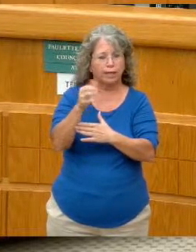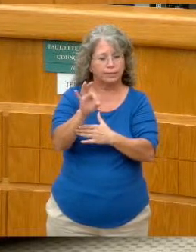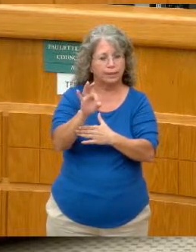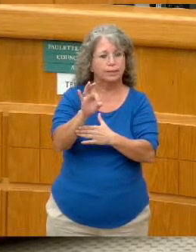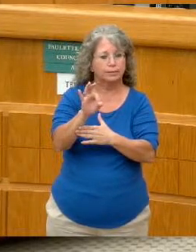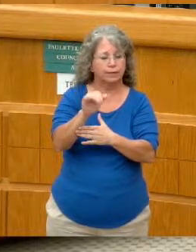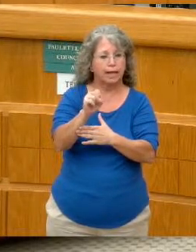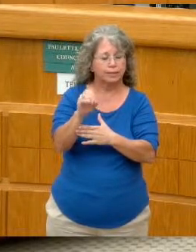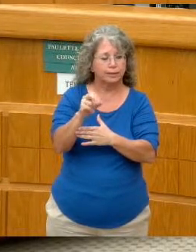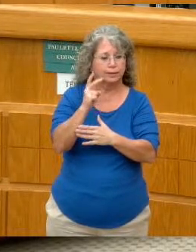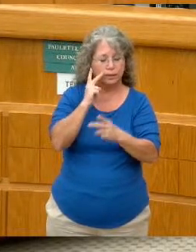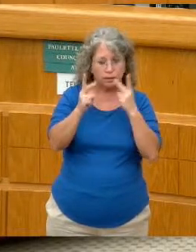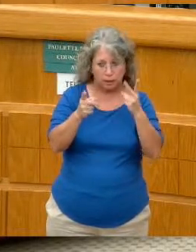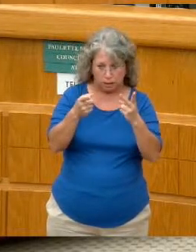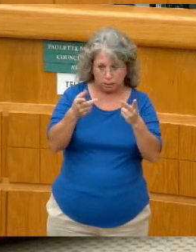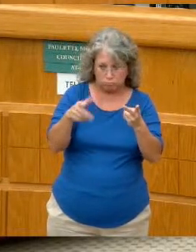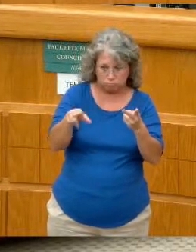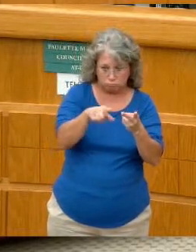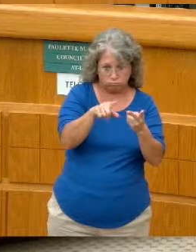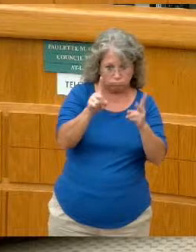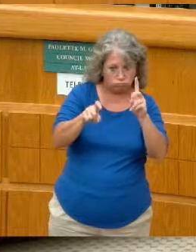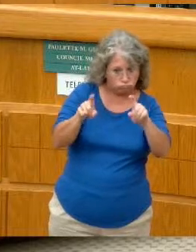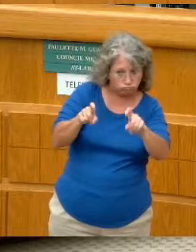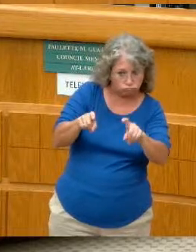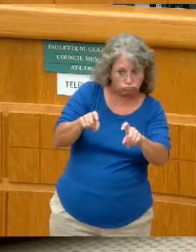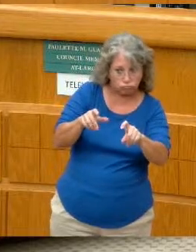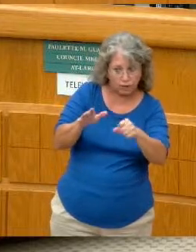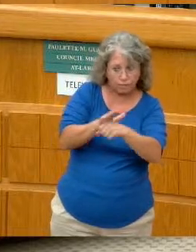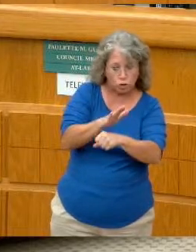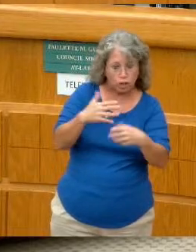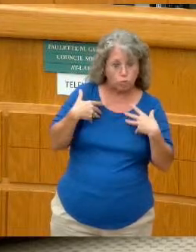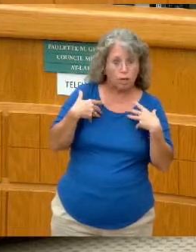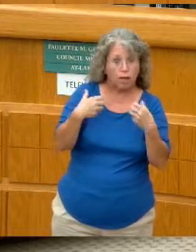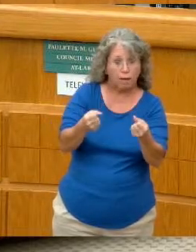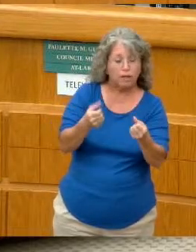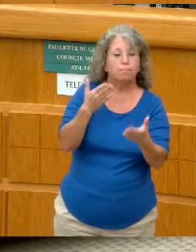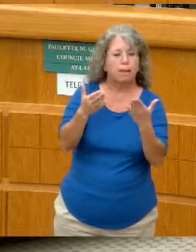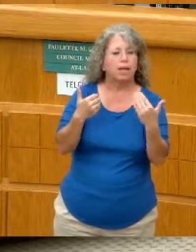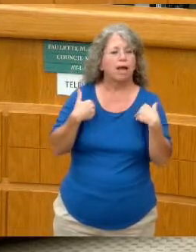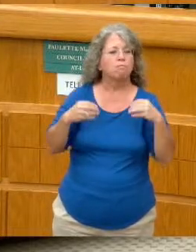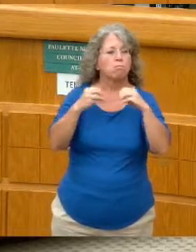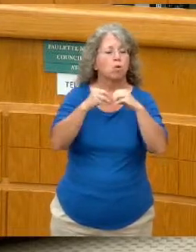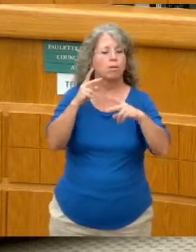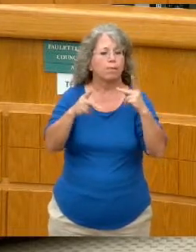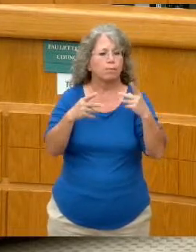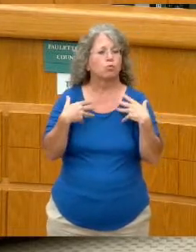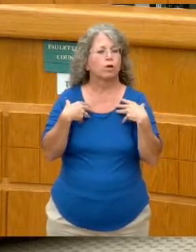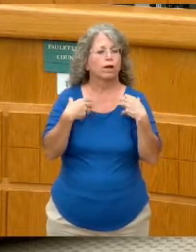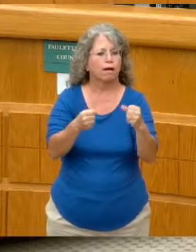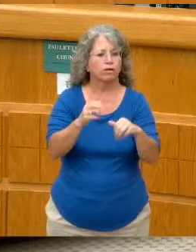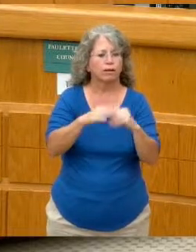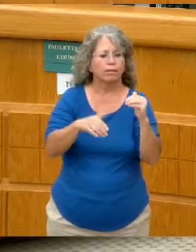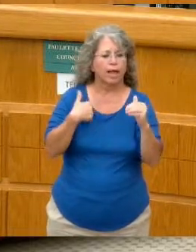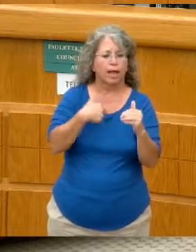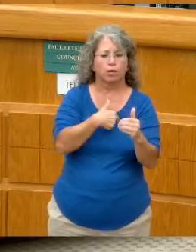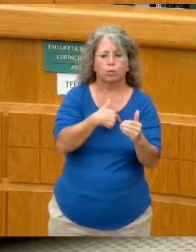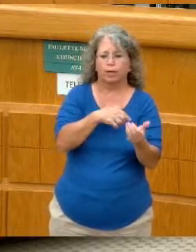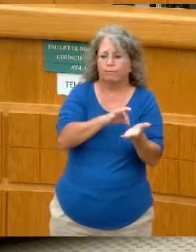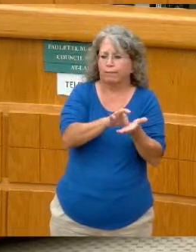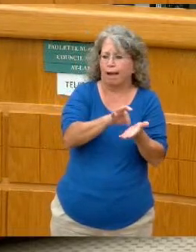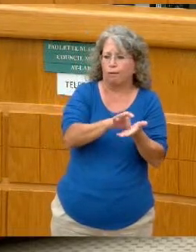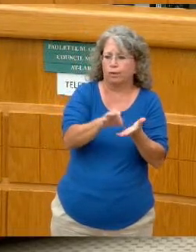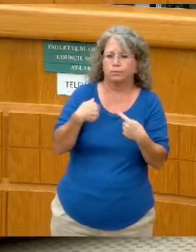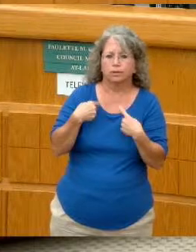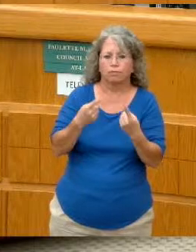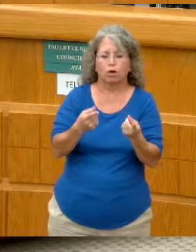we probably have many more people that have recovered than we have accounted for at this time. So now that the volume is a little